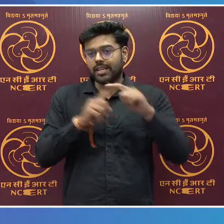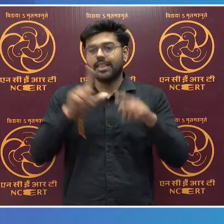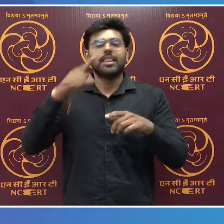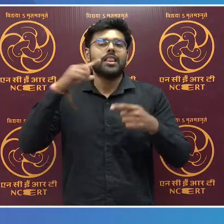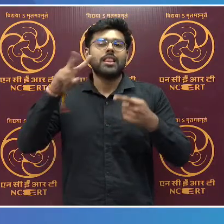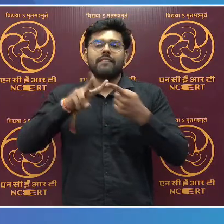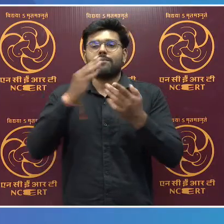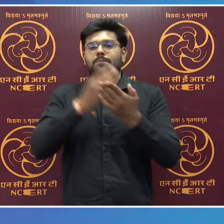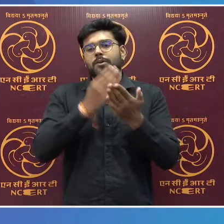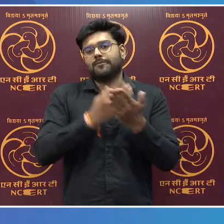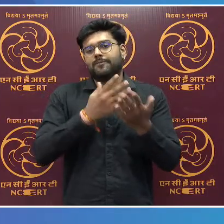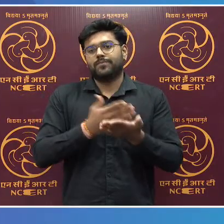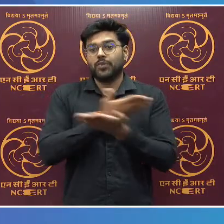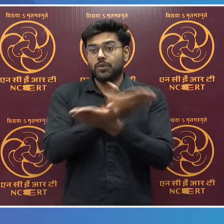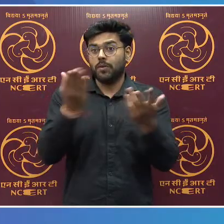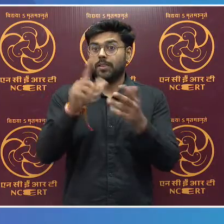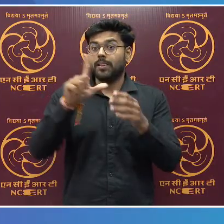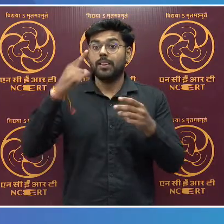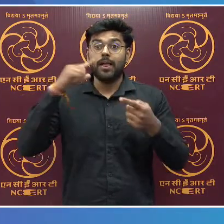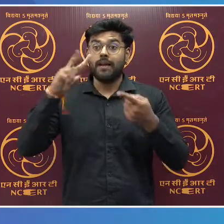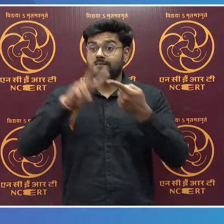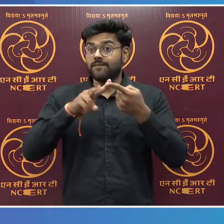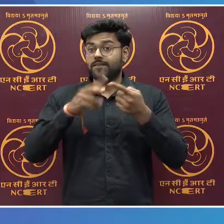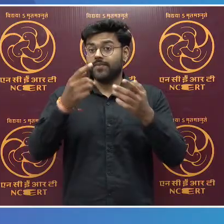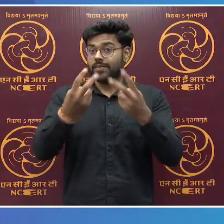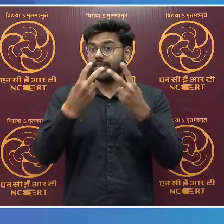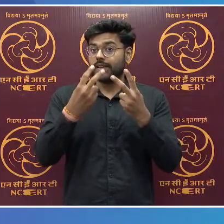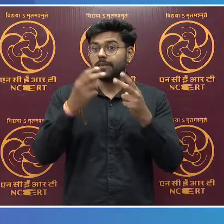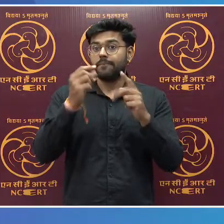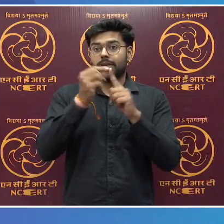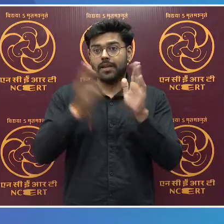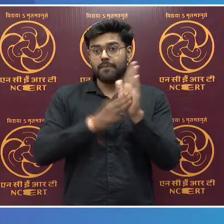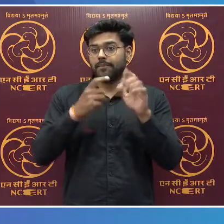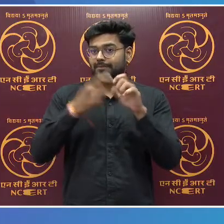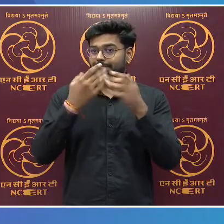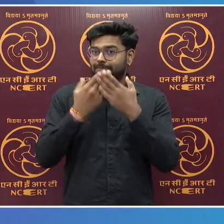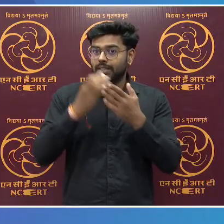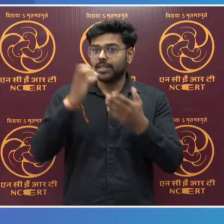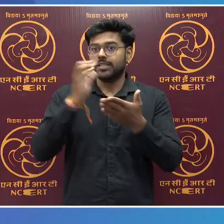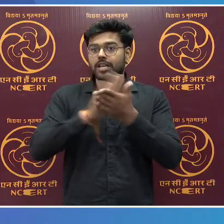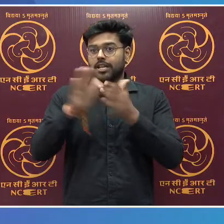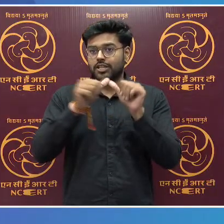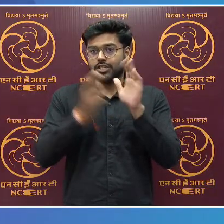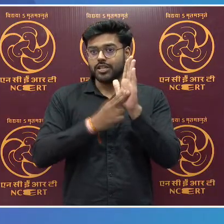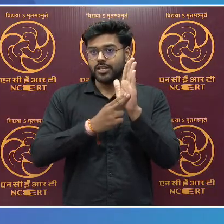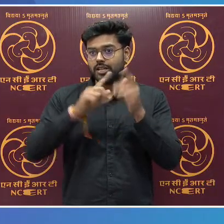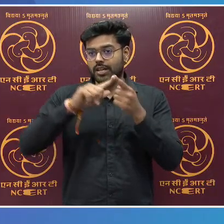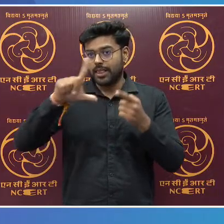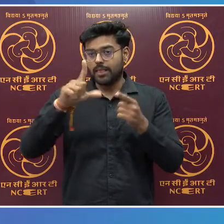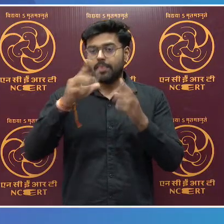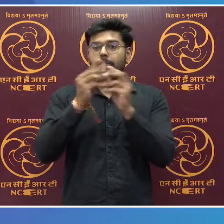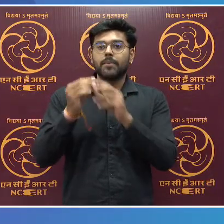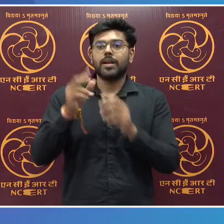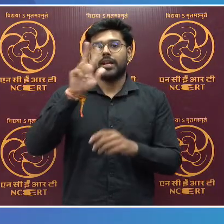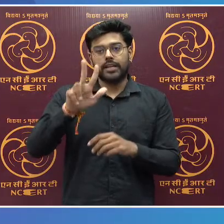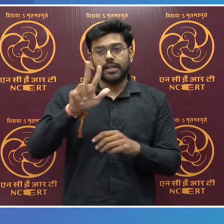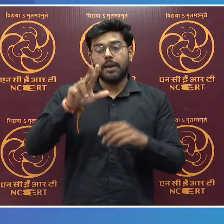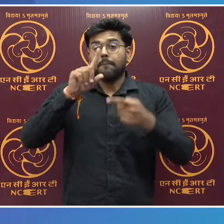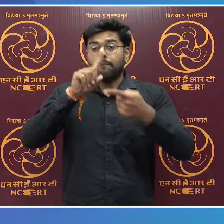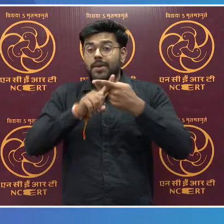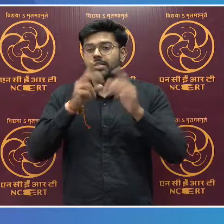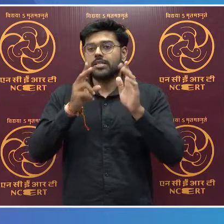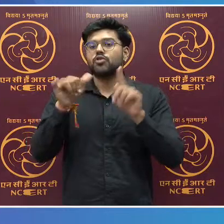session. You're watching us live on PME Vidya channel number 8 and also on our official YouTube channels